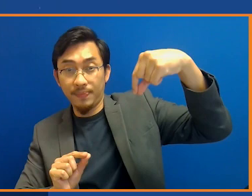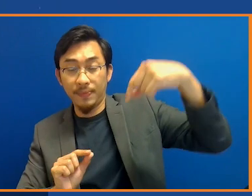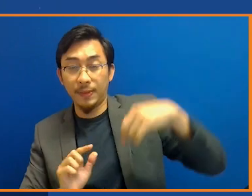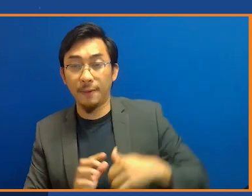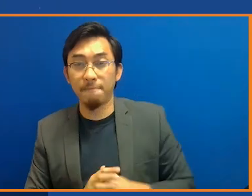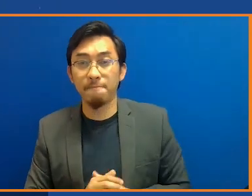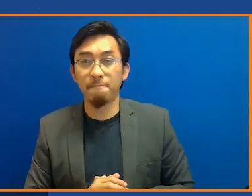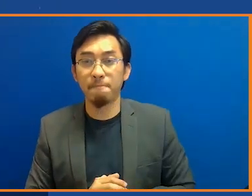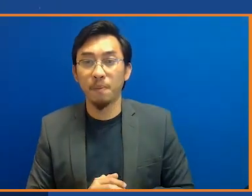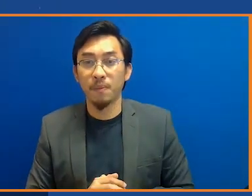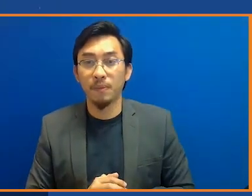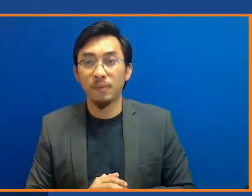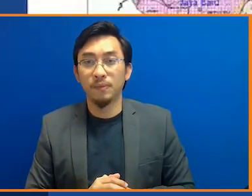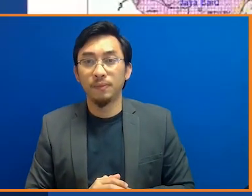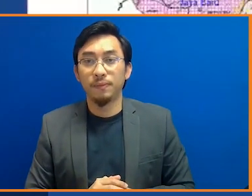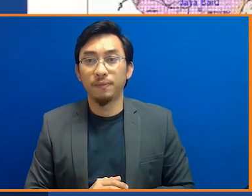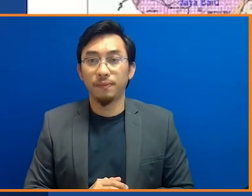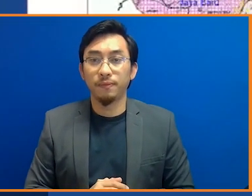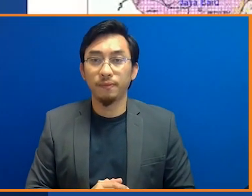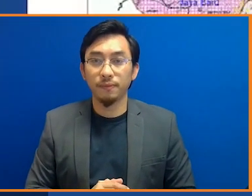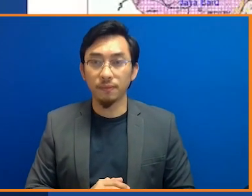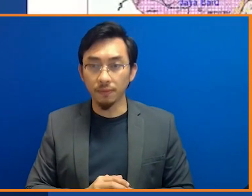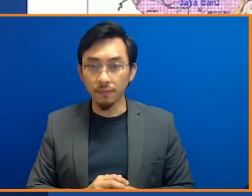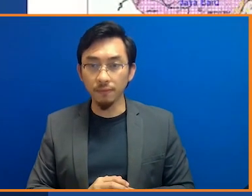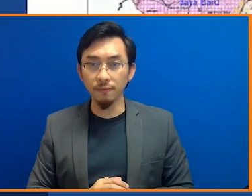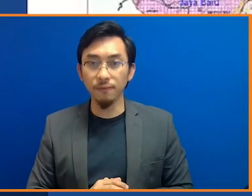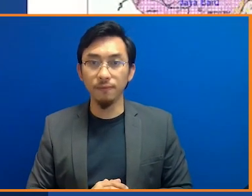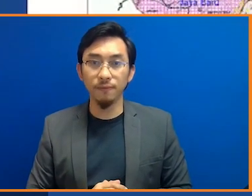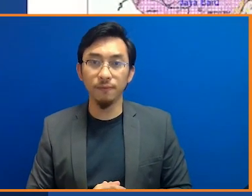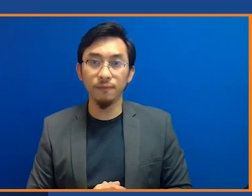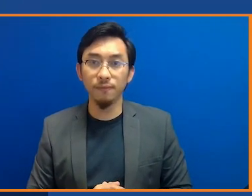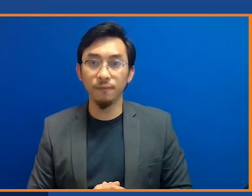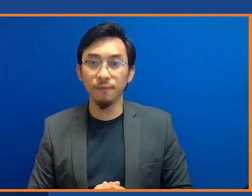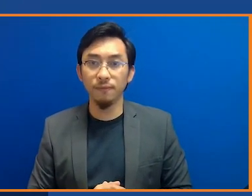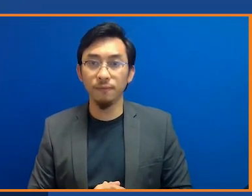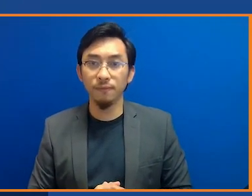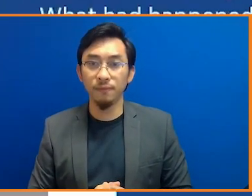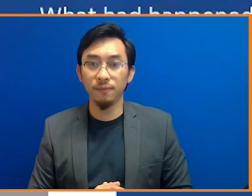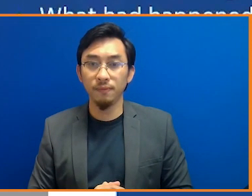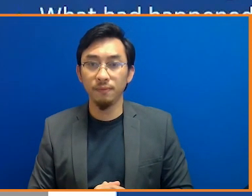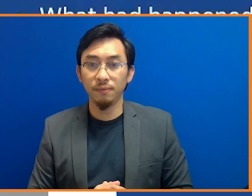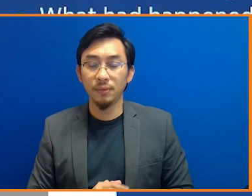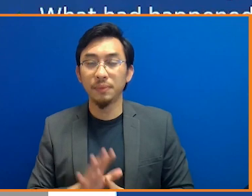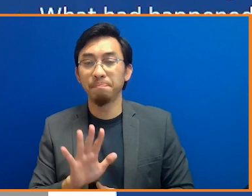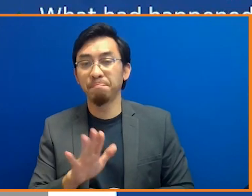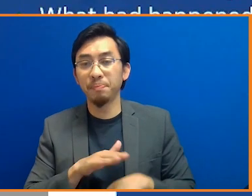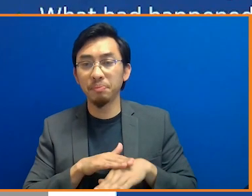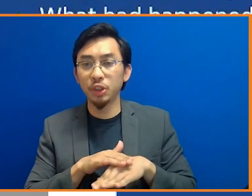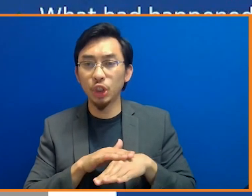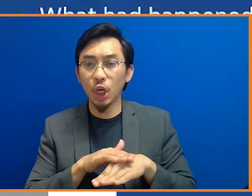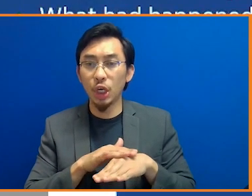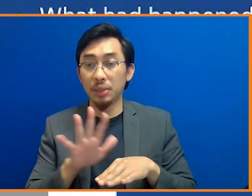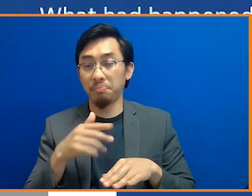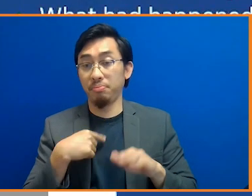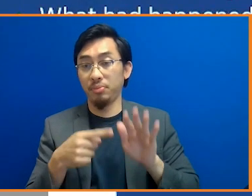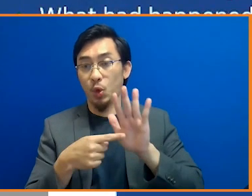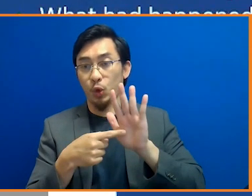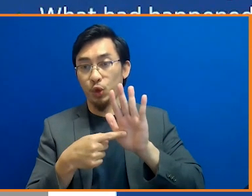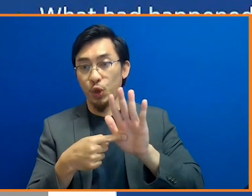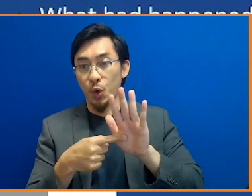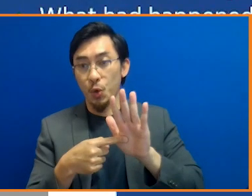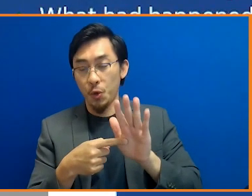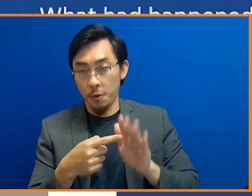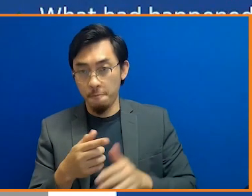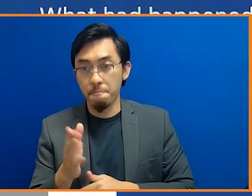No, sorry. Sorry. No, not pointer. No, sorry. Yeah, sorry. I